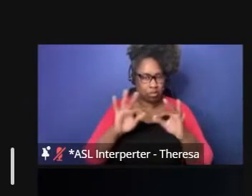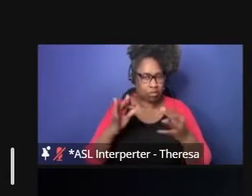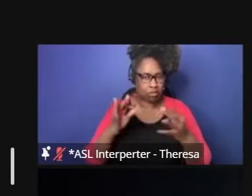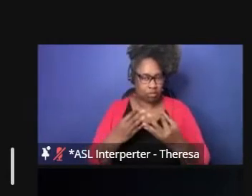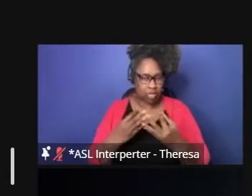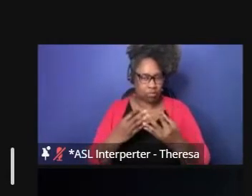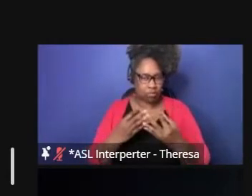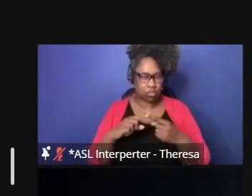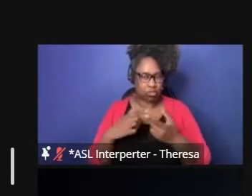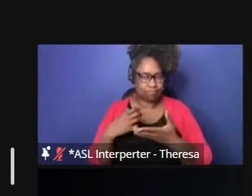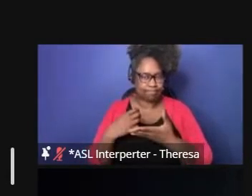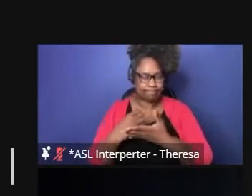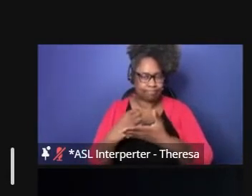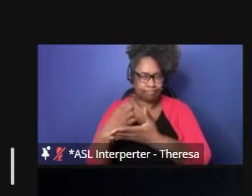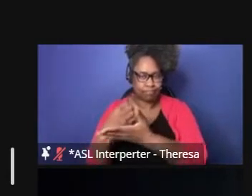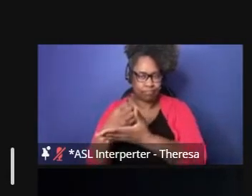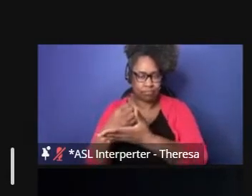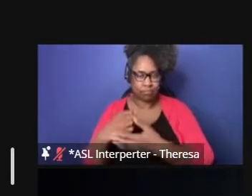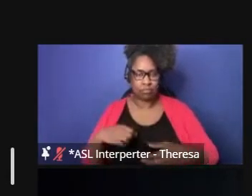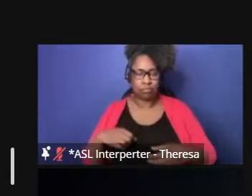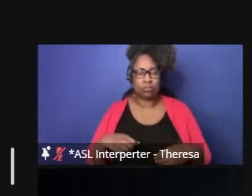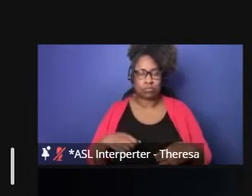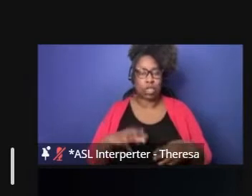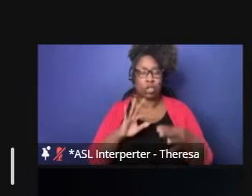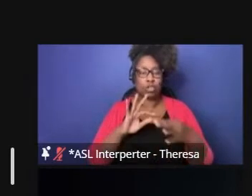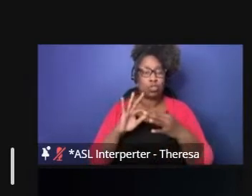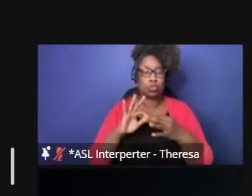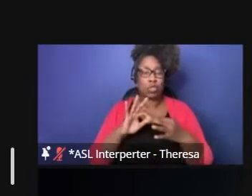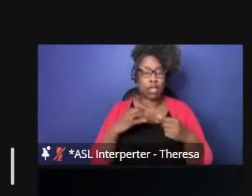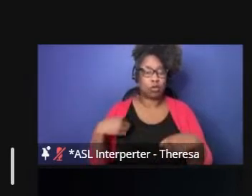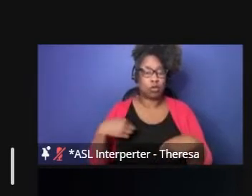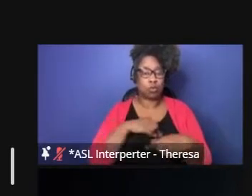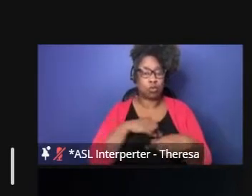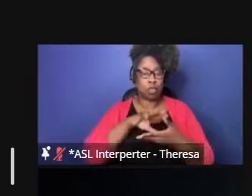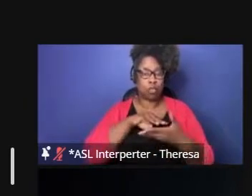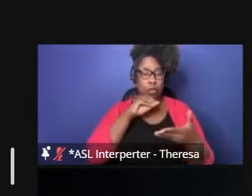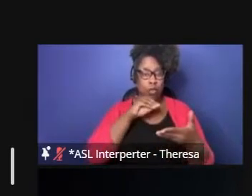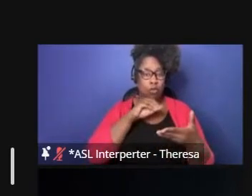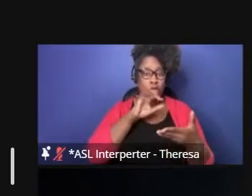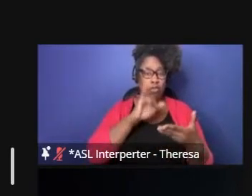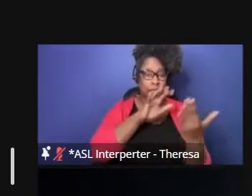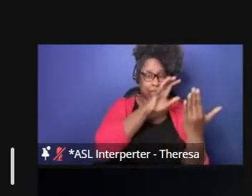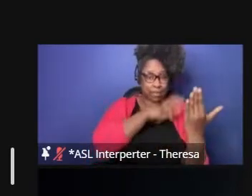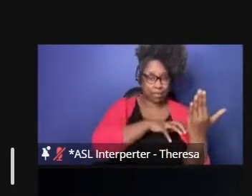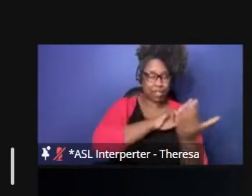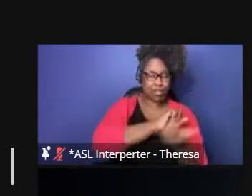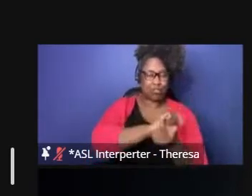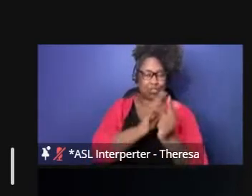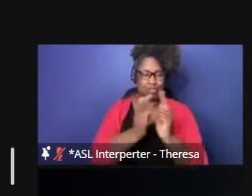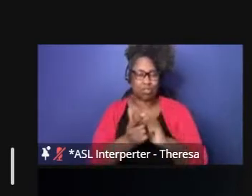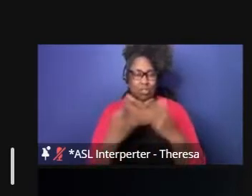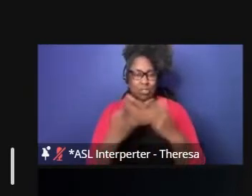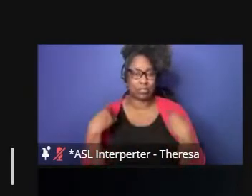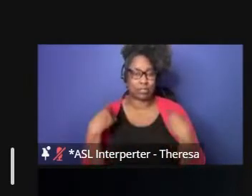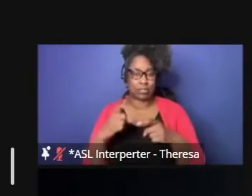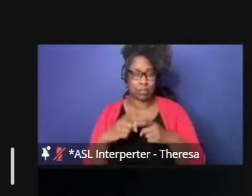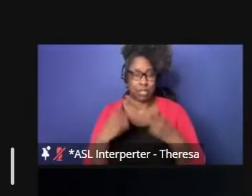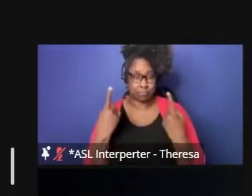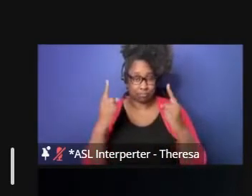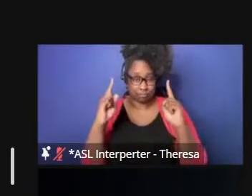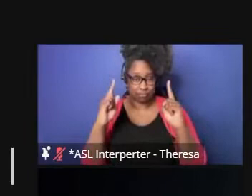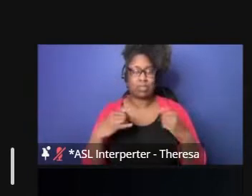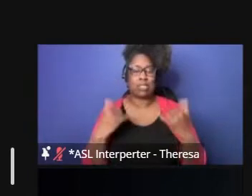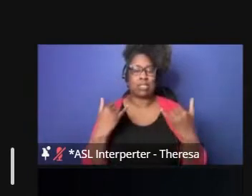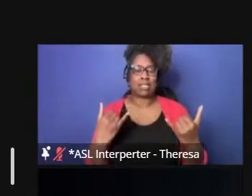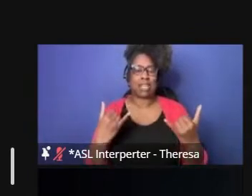see that the United We Learn was translated into Spanish. And now we need to work to make sure the slides that we're using in our meetings are also Spanish for those 2 members, which we